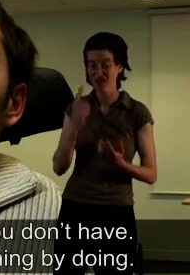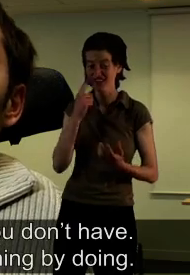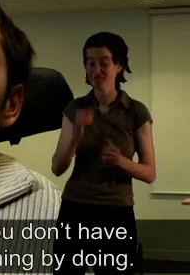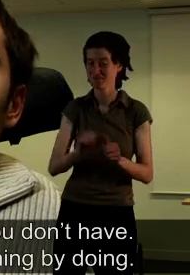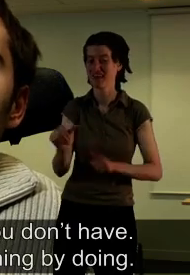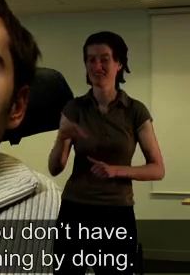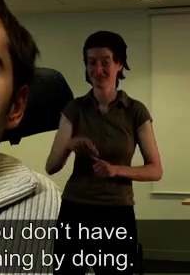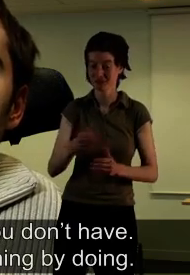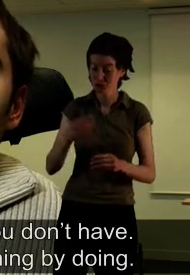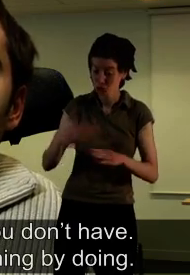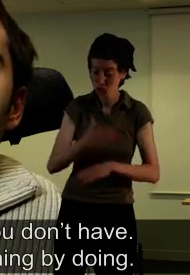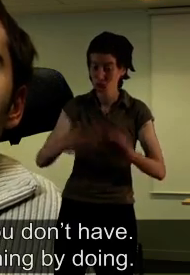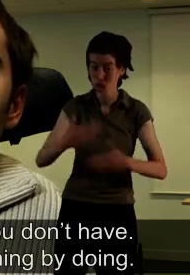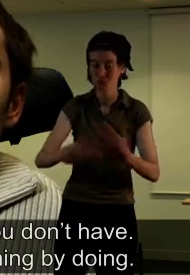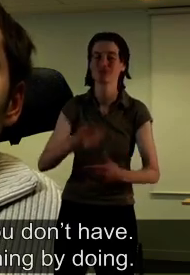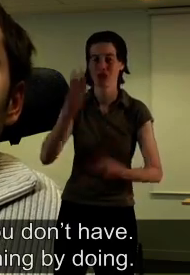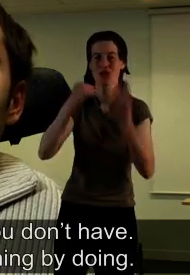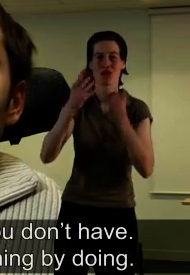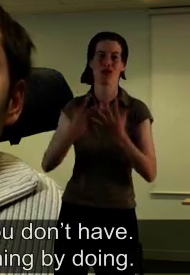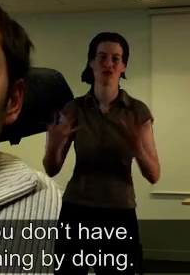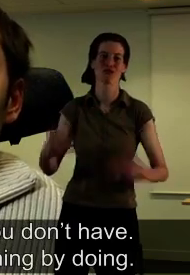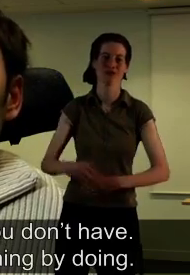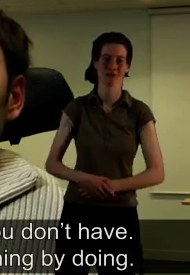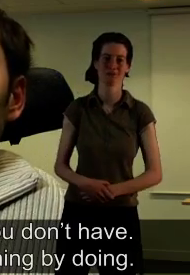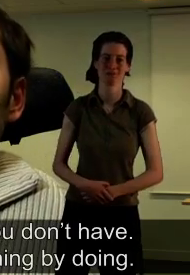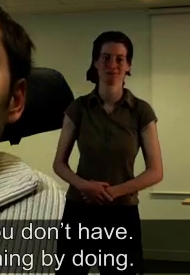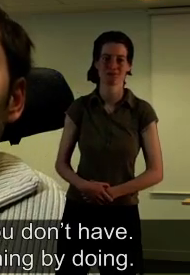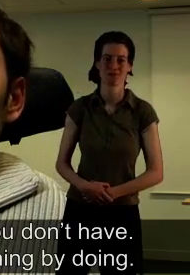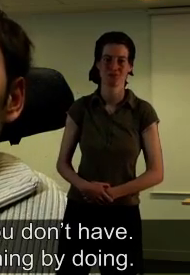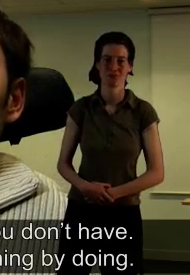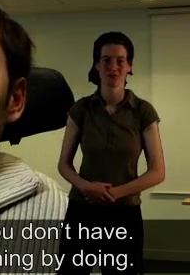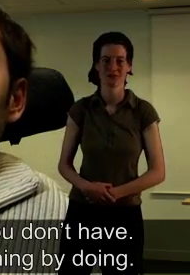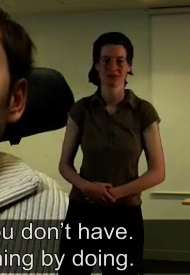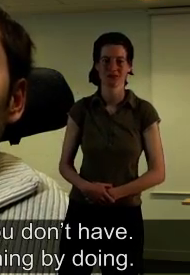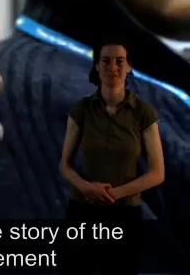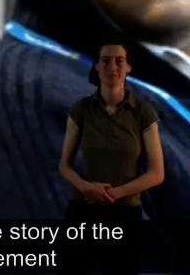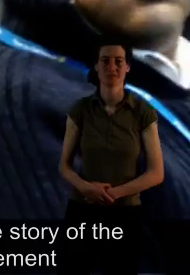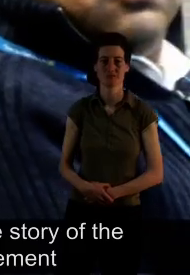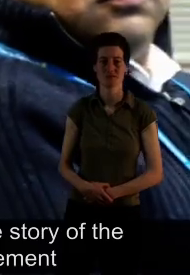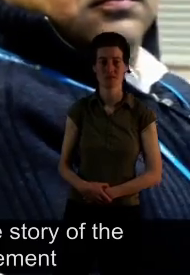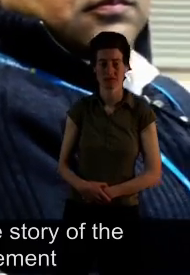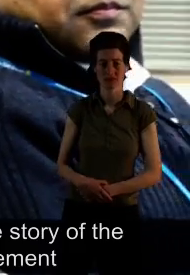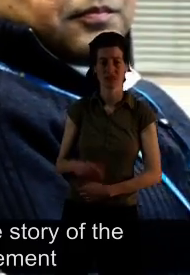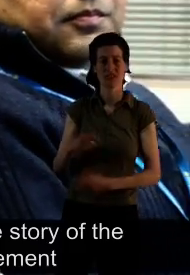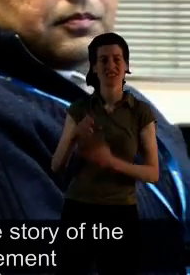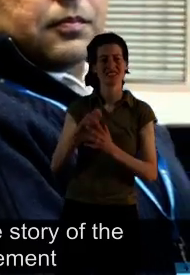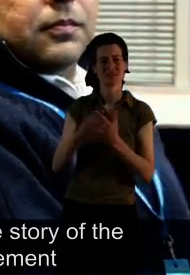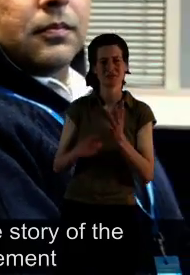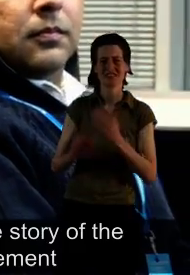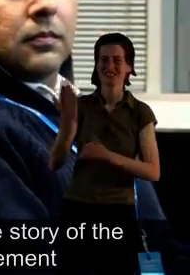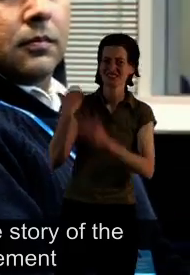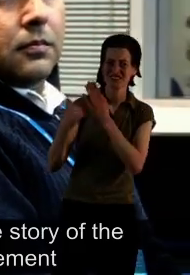fill that little bit of knowledge that you maybe don't have. But I think the point is learning by doing, really. Yeah, do you think it's possible